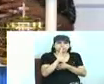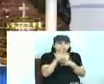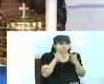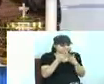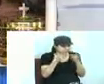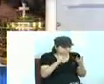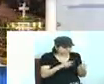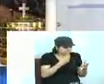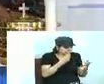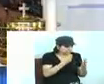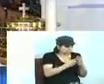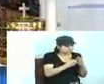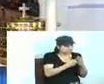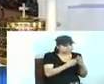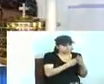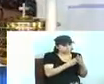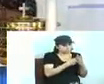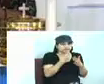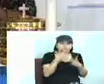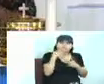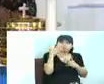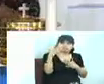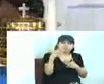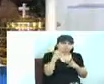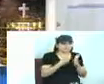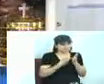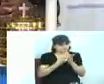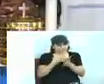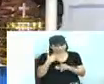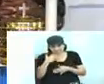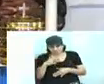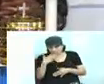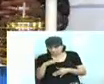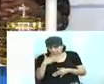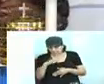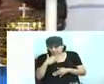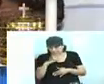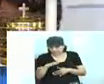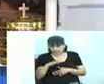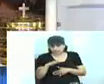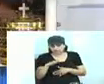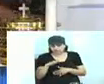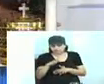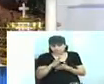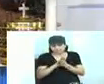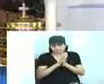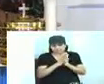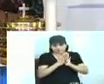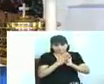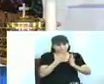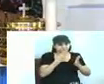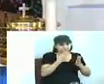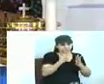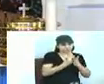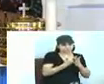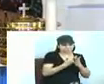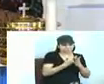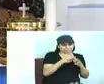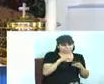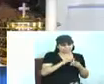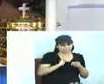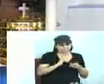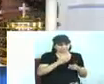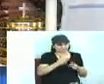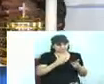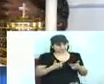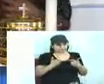is good. Sometimes the bad is really the good in our lives,